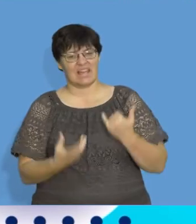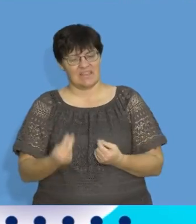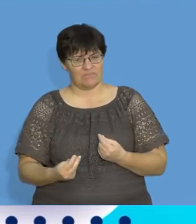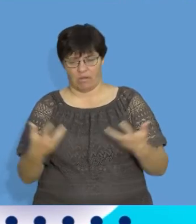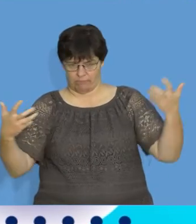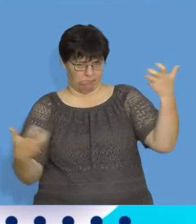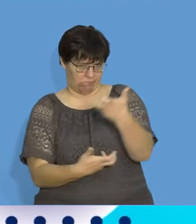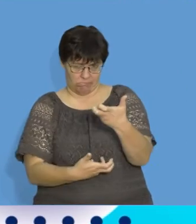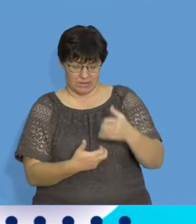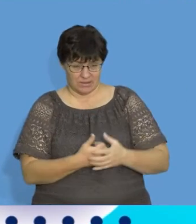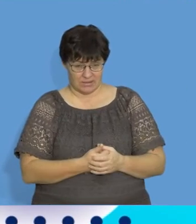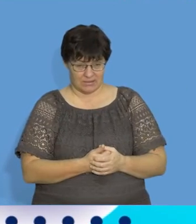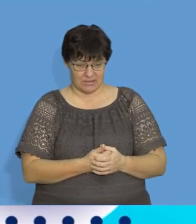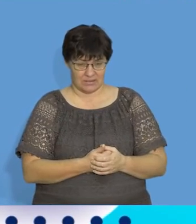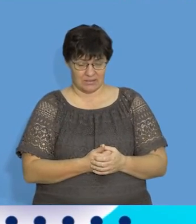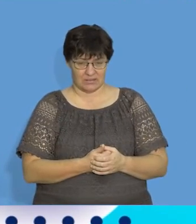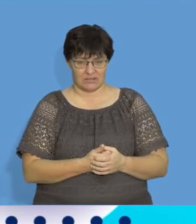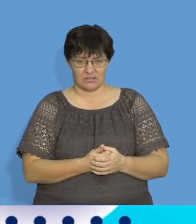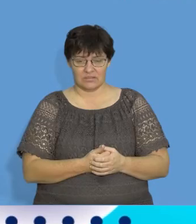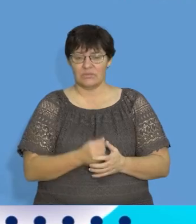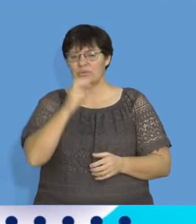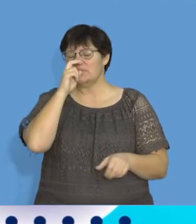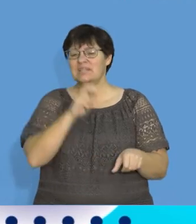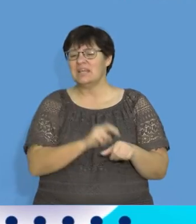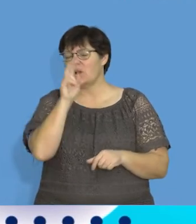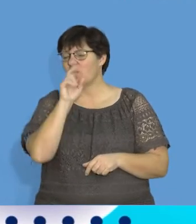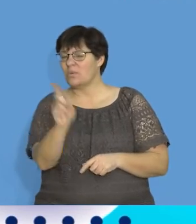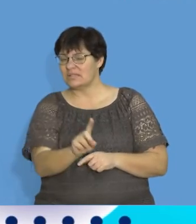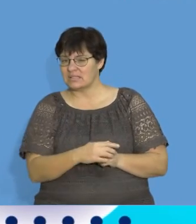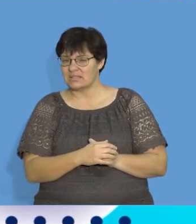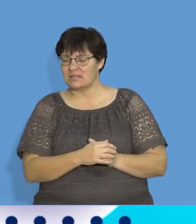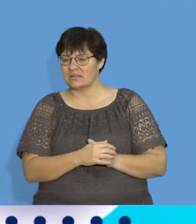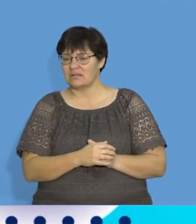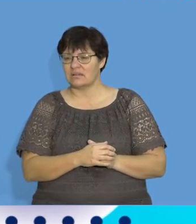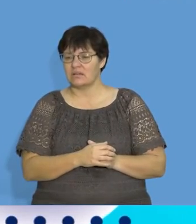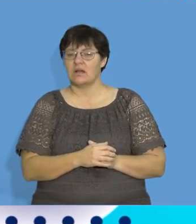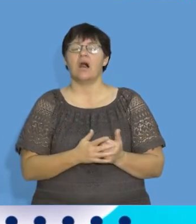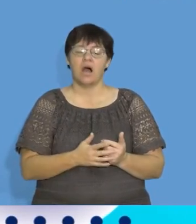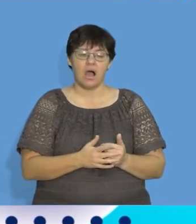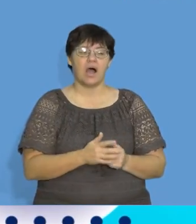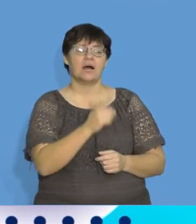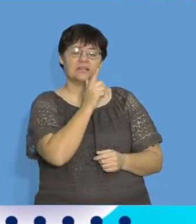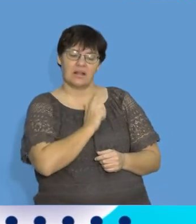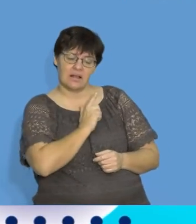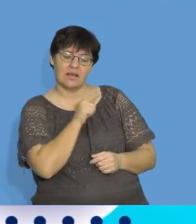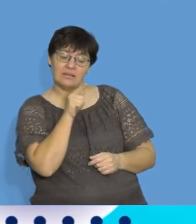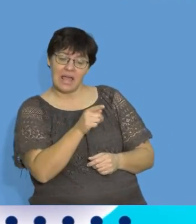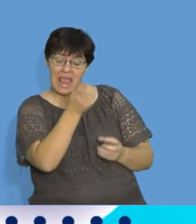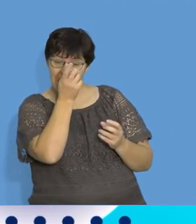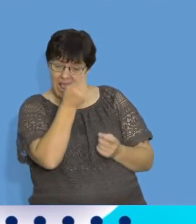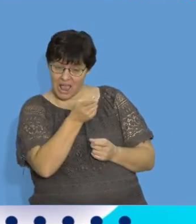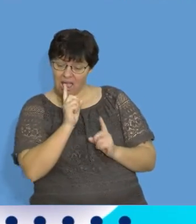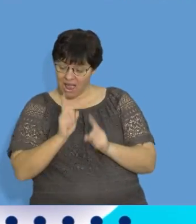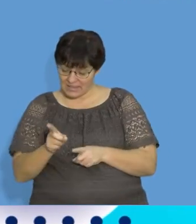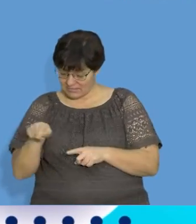I've probably made a mistake. Okay? So you need to look at it and go, always say to yourself, does